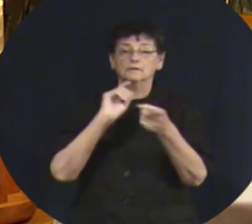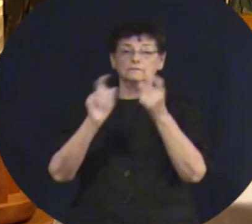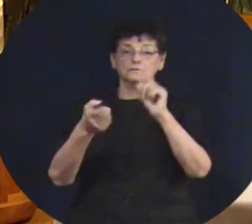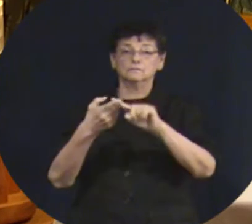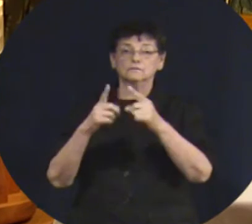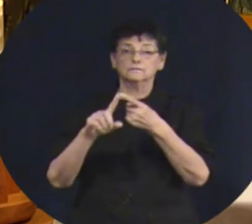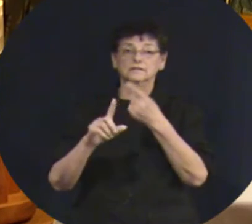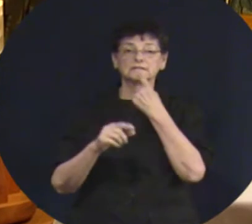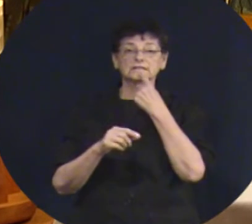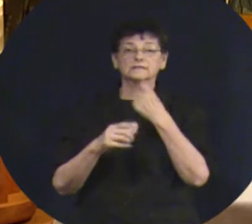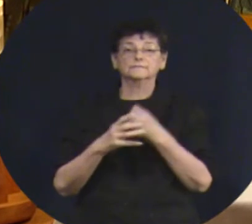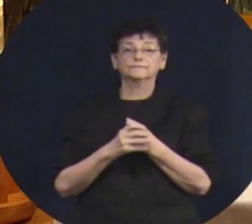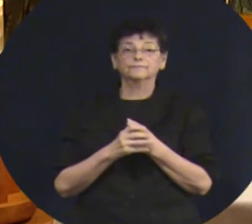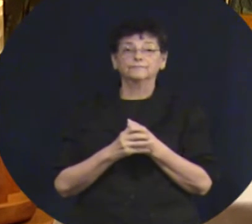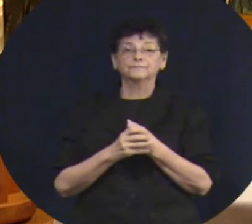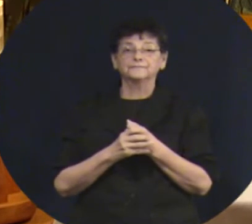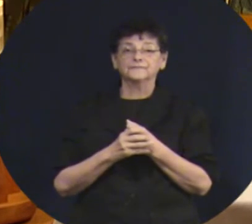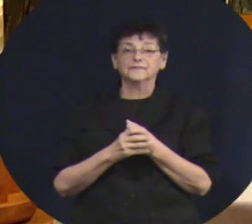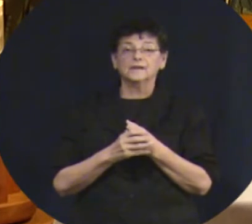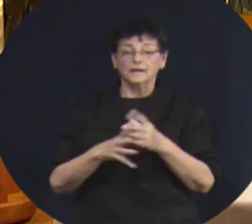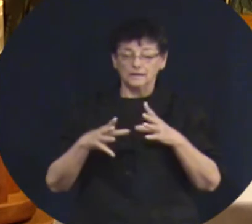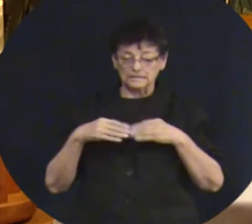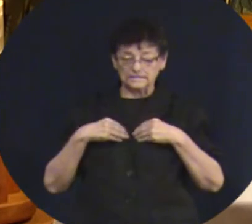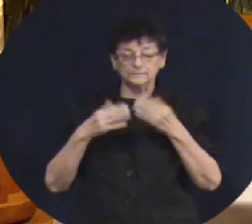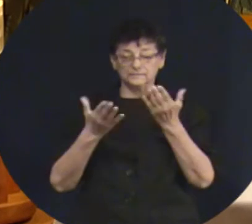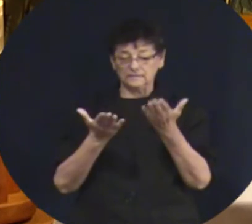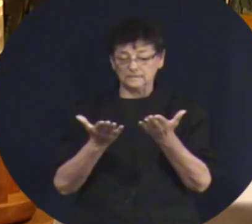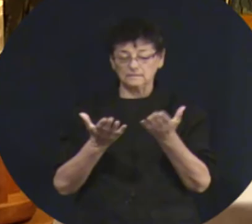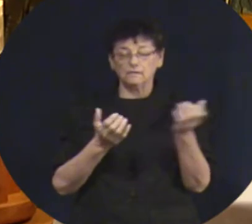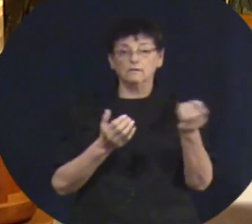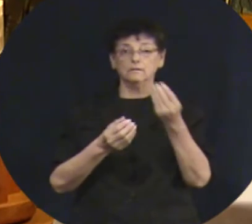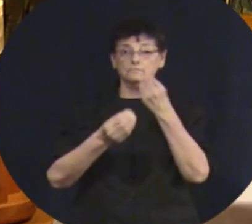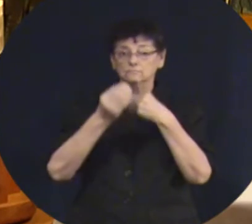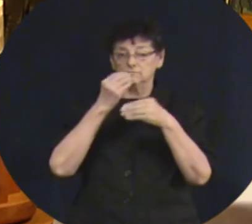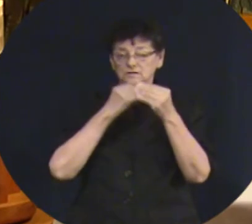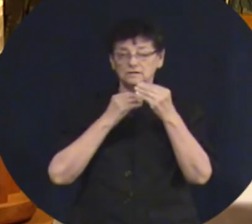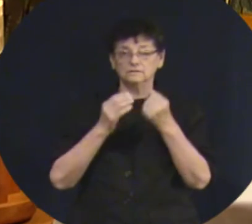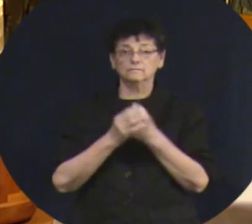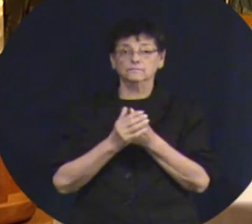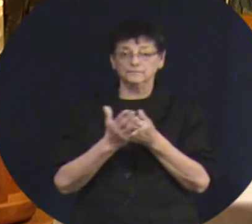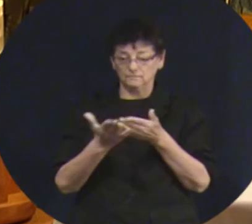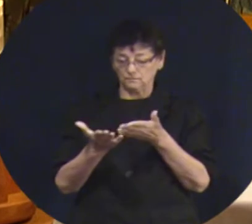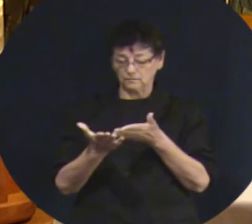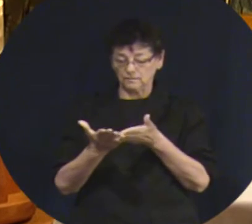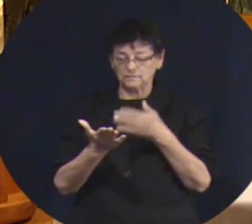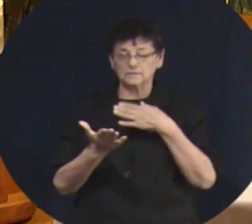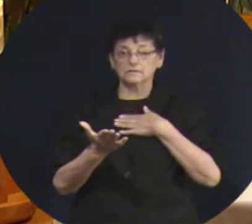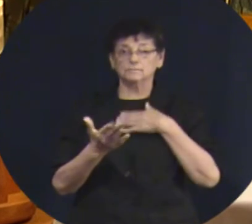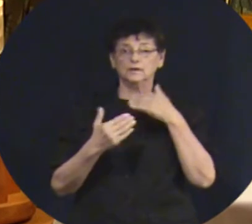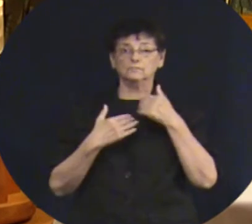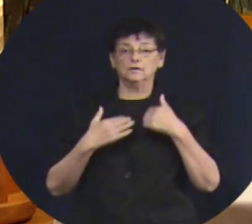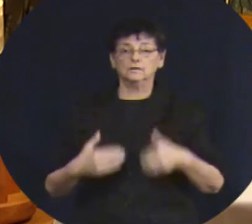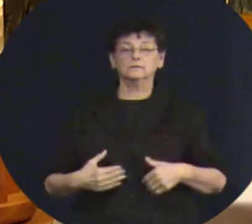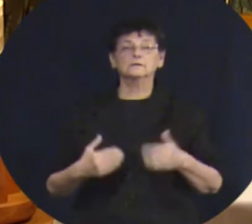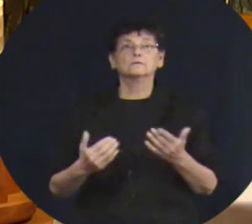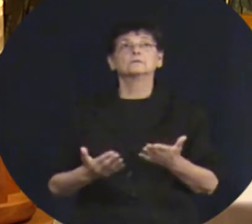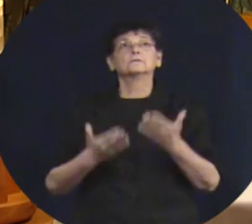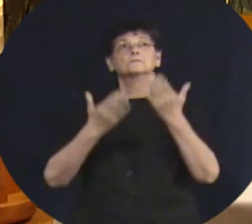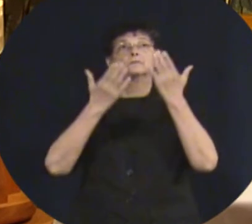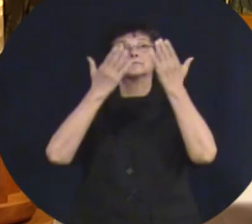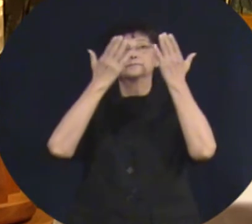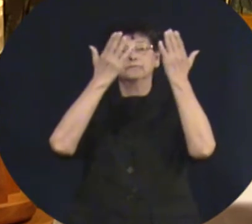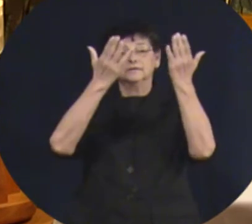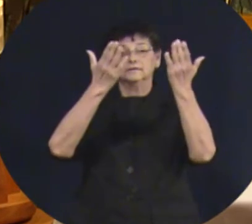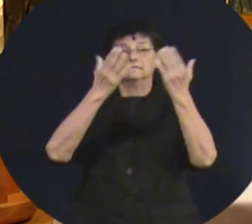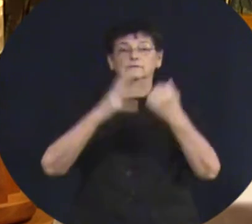his disciples, saying, "Take this, all of you, and eat of it, for this is my body,